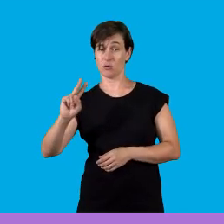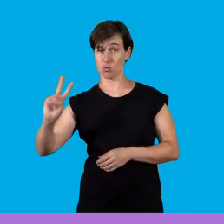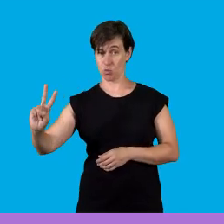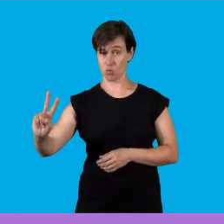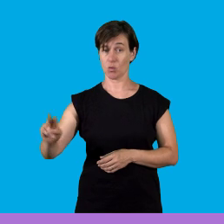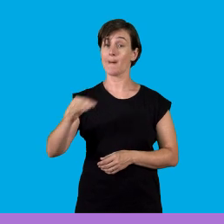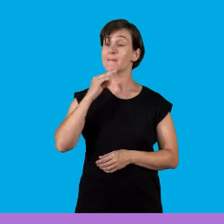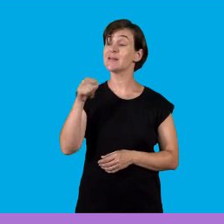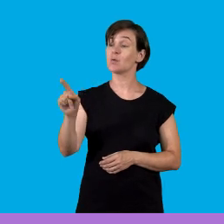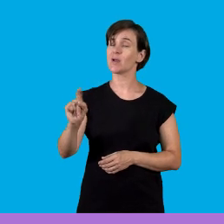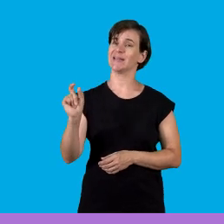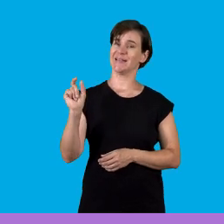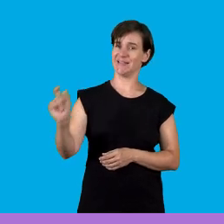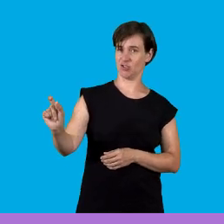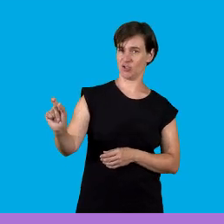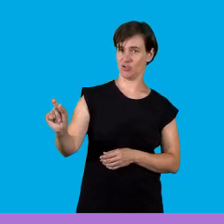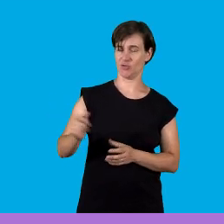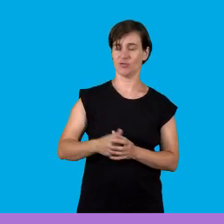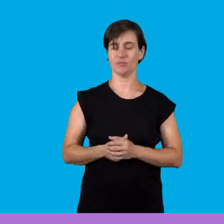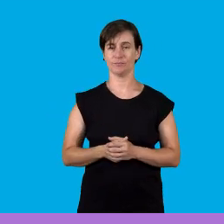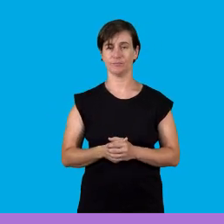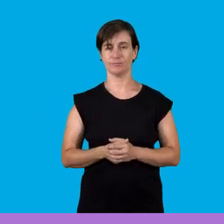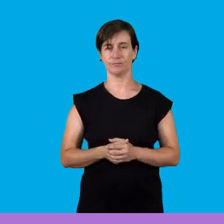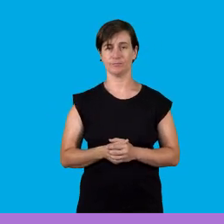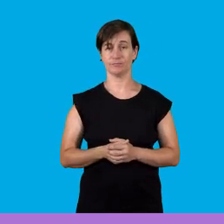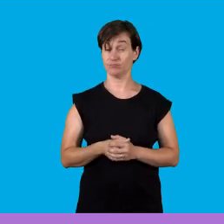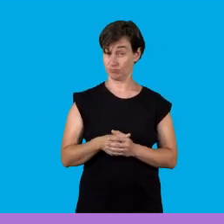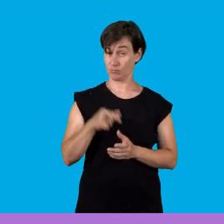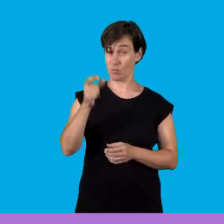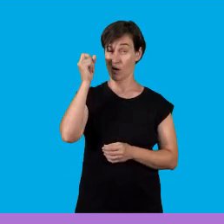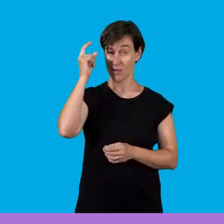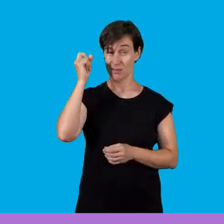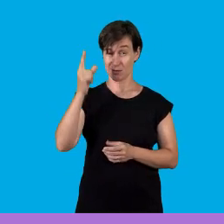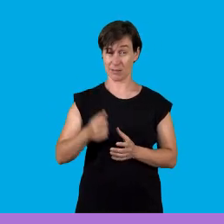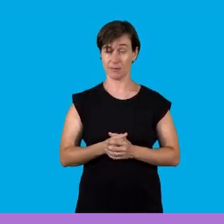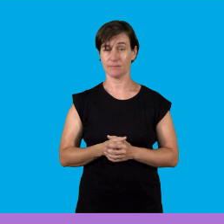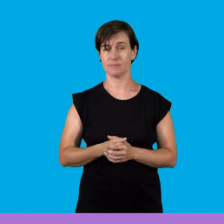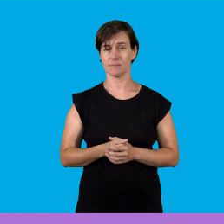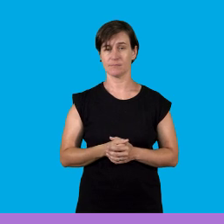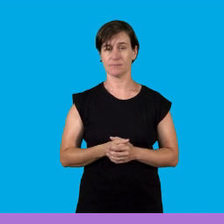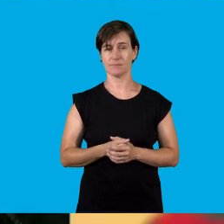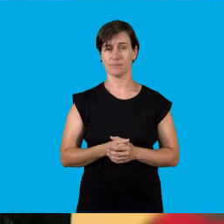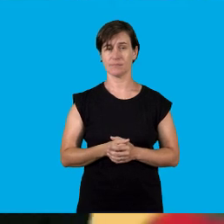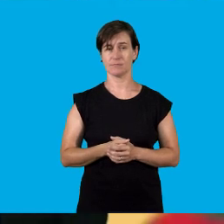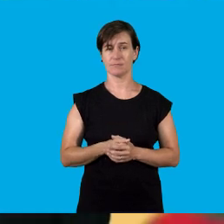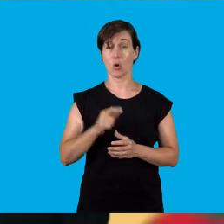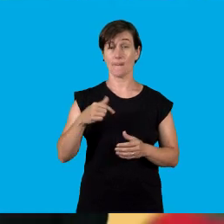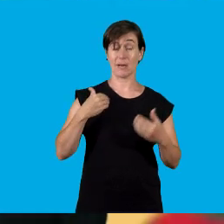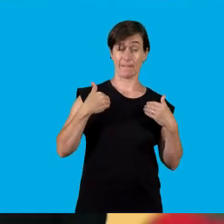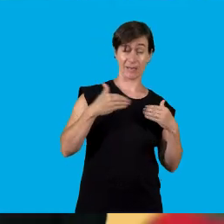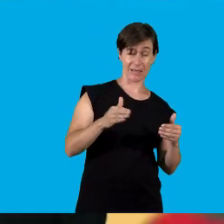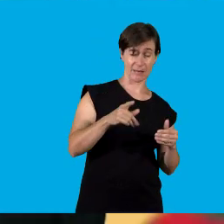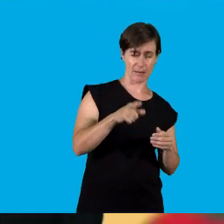35.82. And this now will be inches. Guys, are we clear on that? Started at